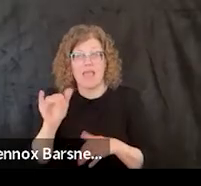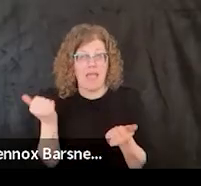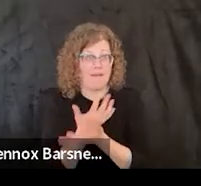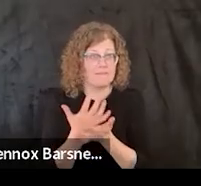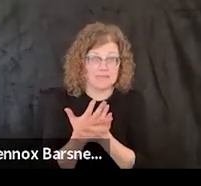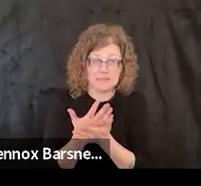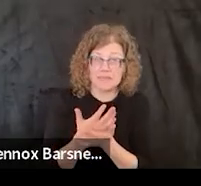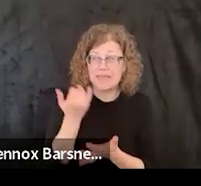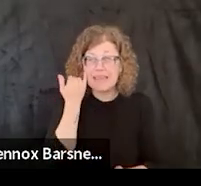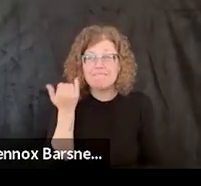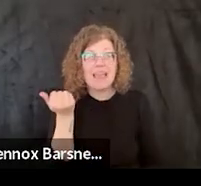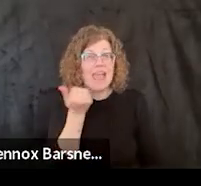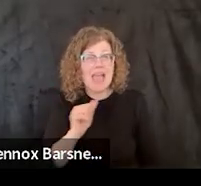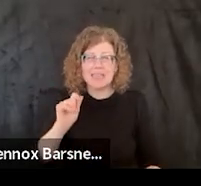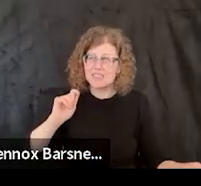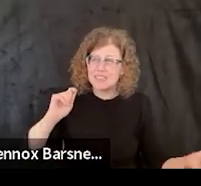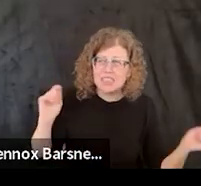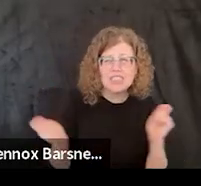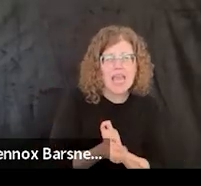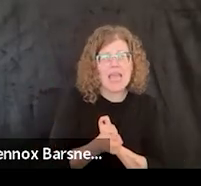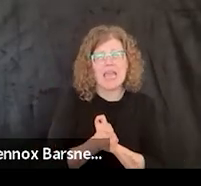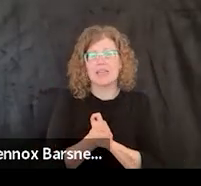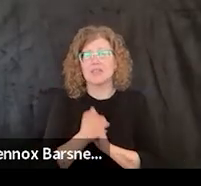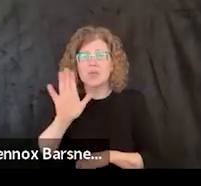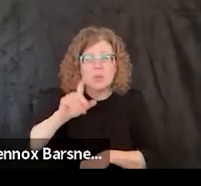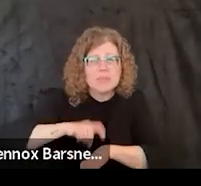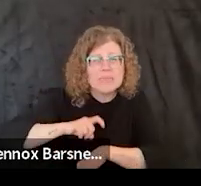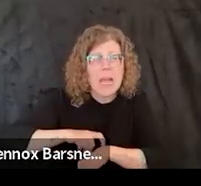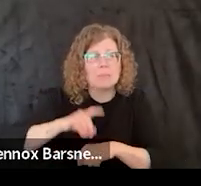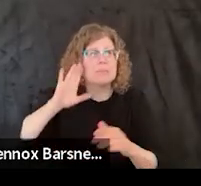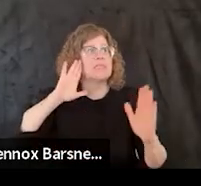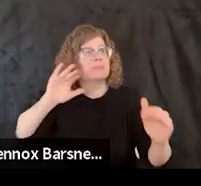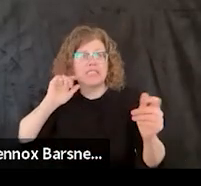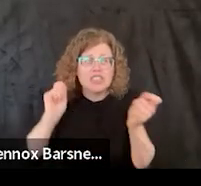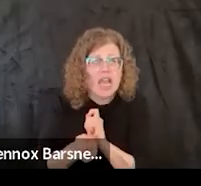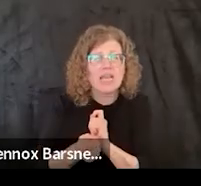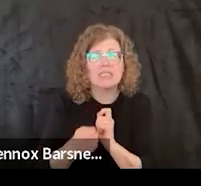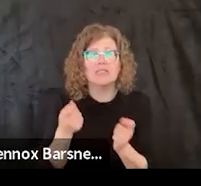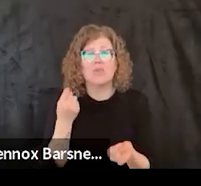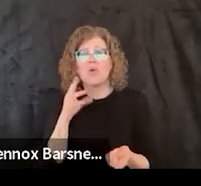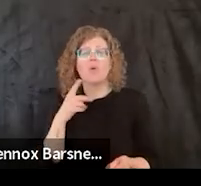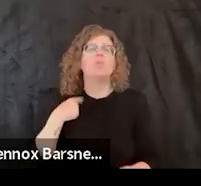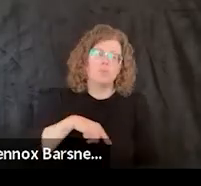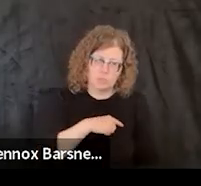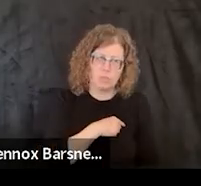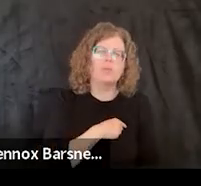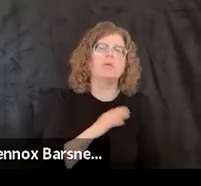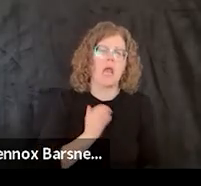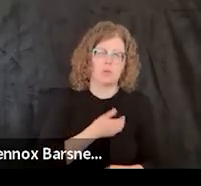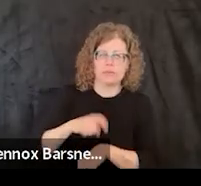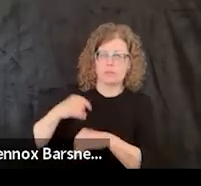regarding this program timeline must shift, applicants will be notified as soon as possible.